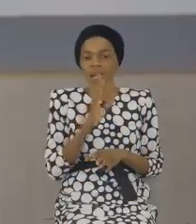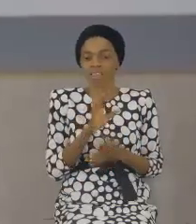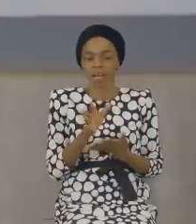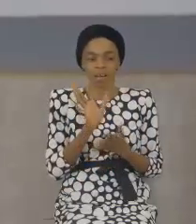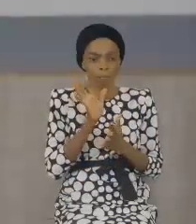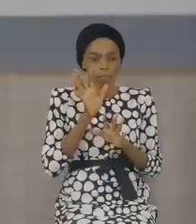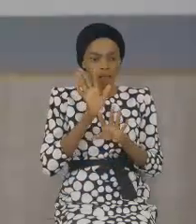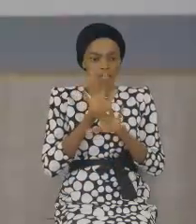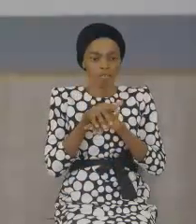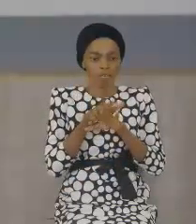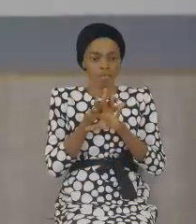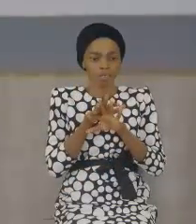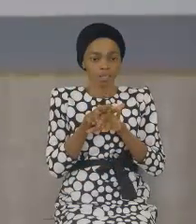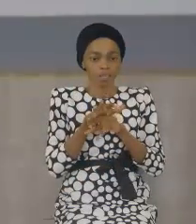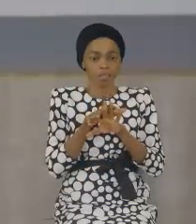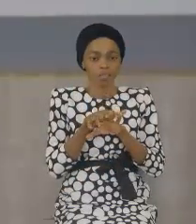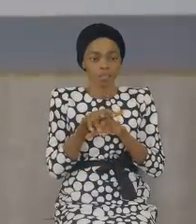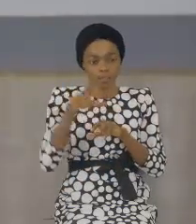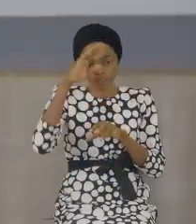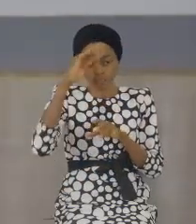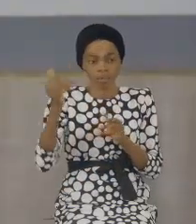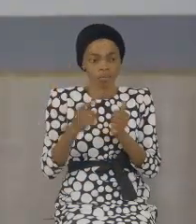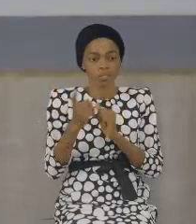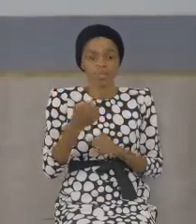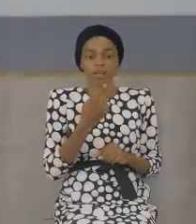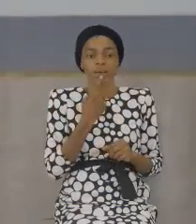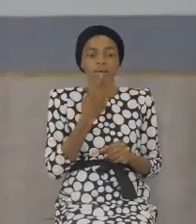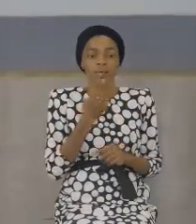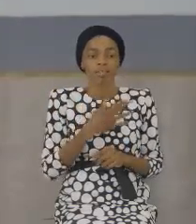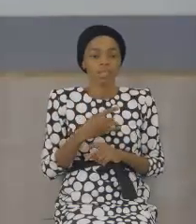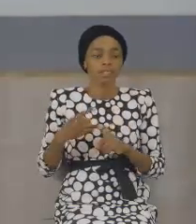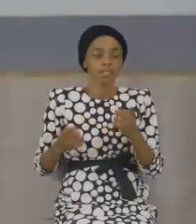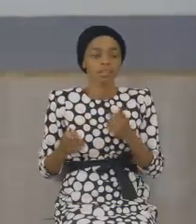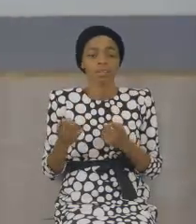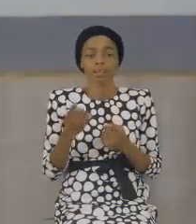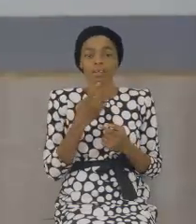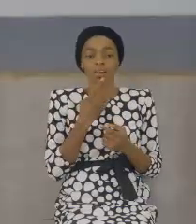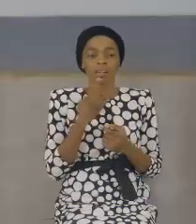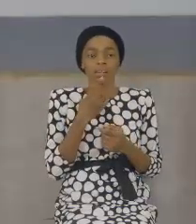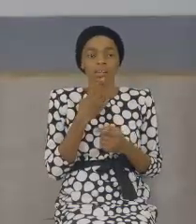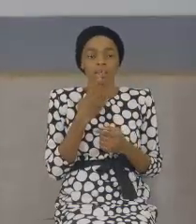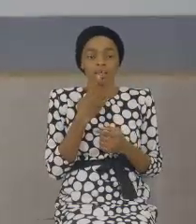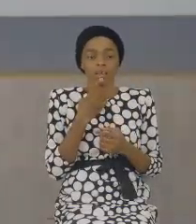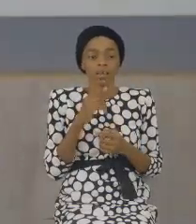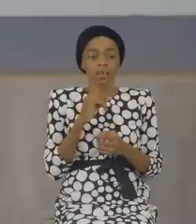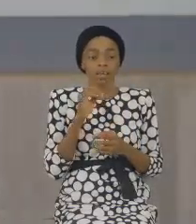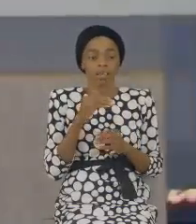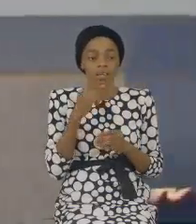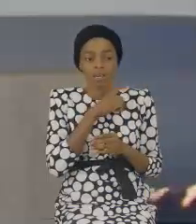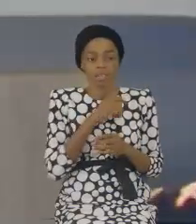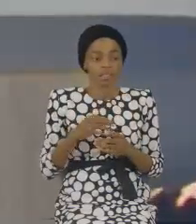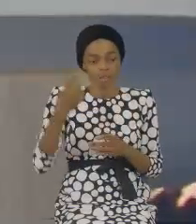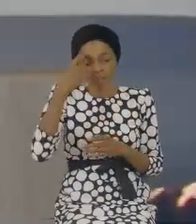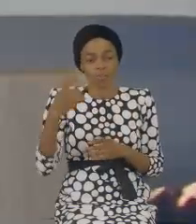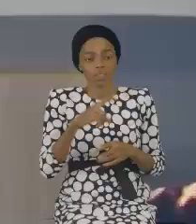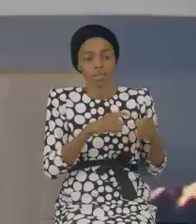unto him with their tongues. The next verse in verse 37, it says, for their heart